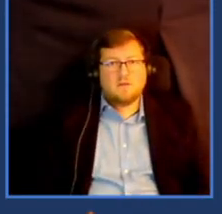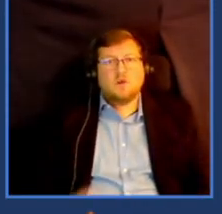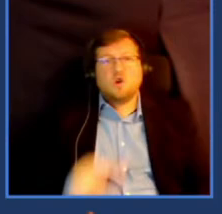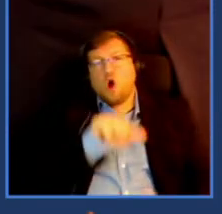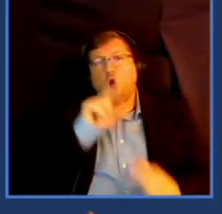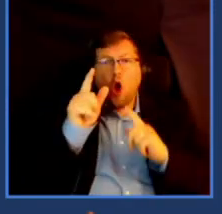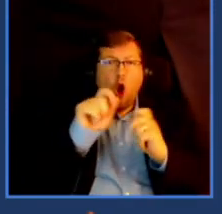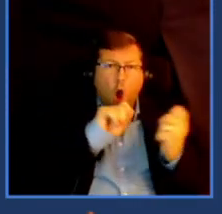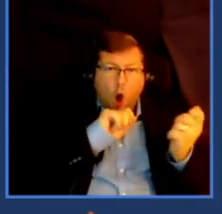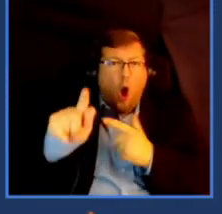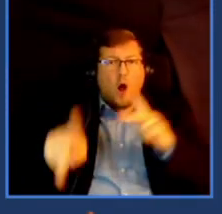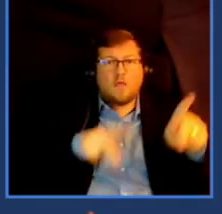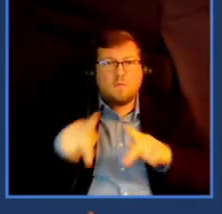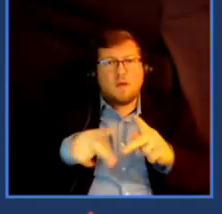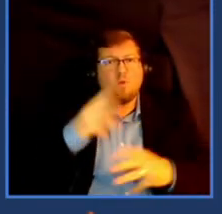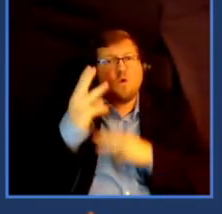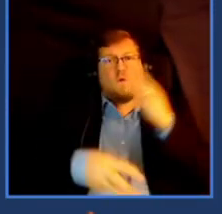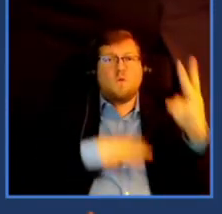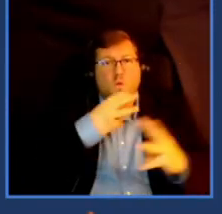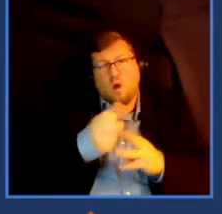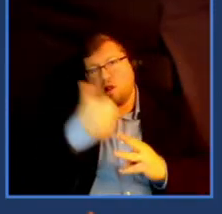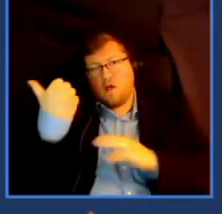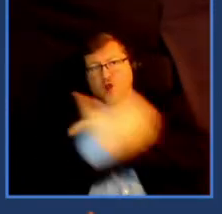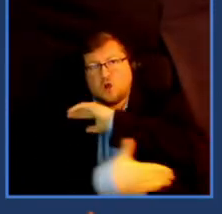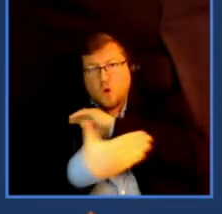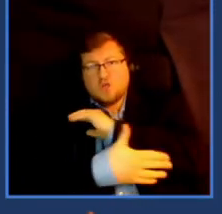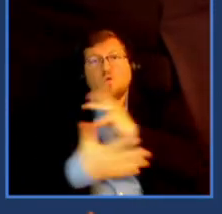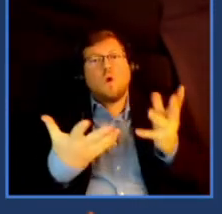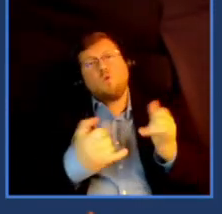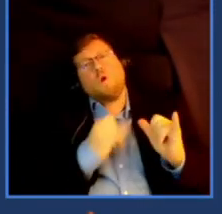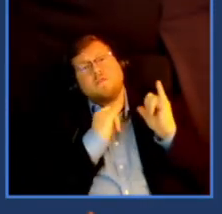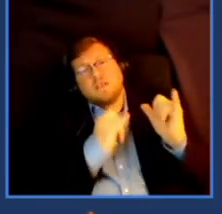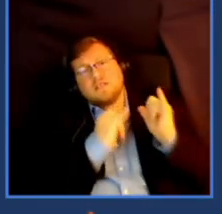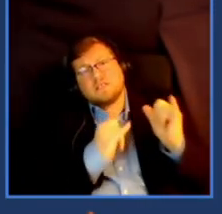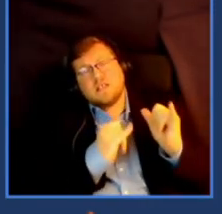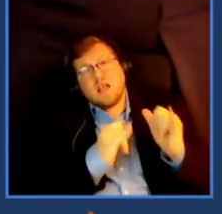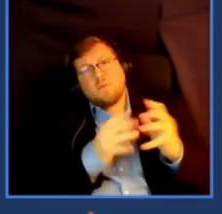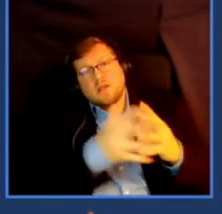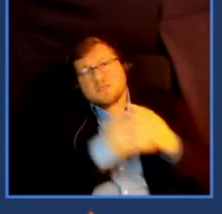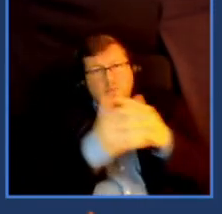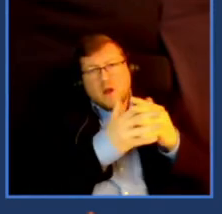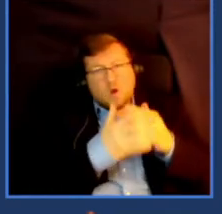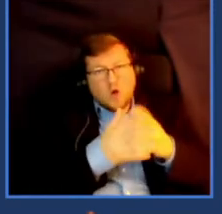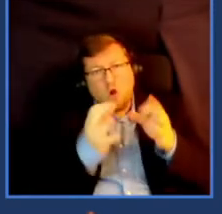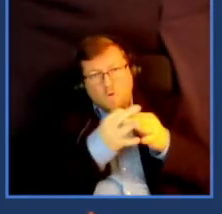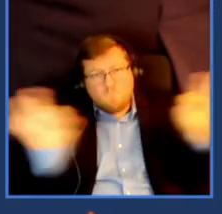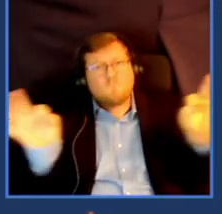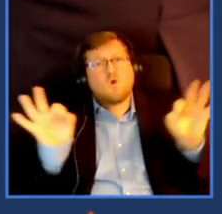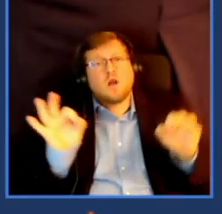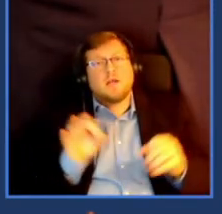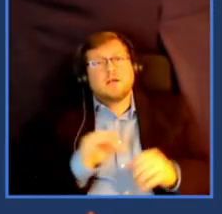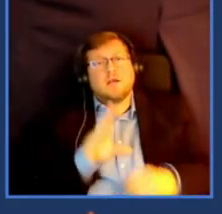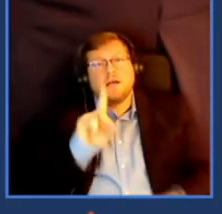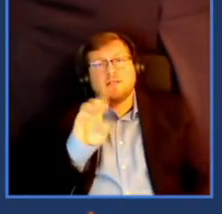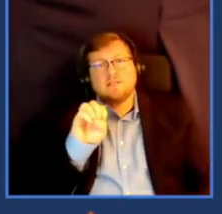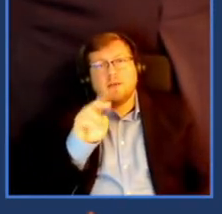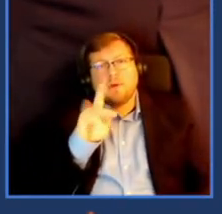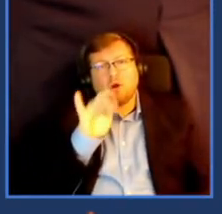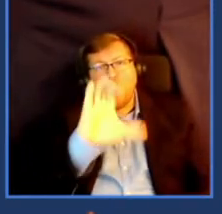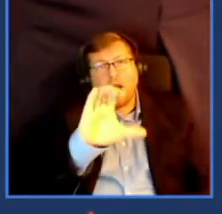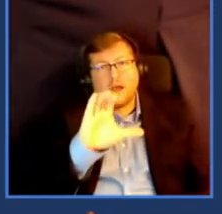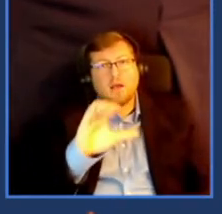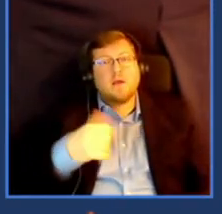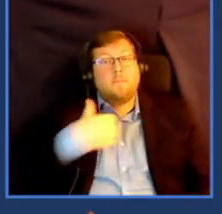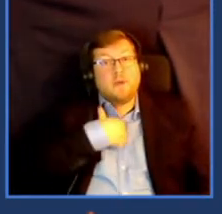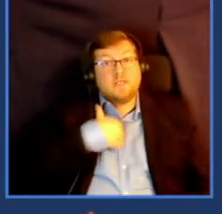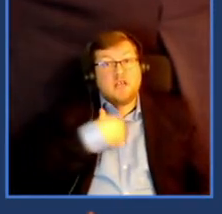who aspire like us to be free and a democratic people, who look to us. I've been in over almost 100